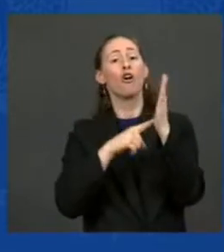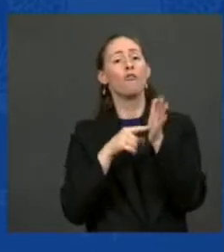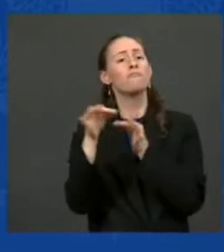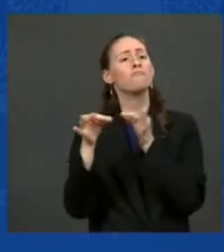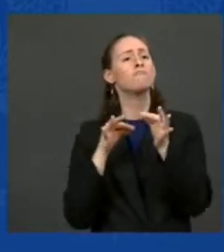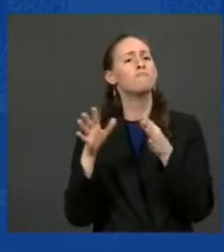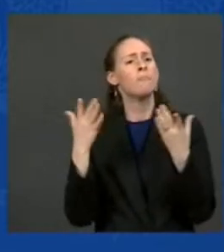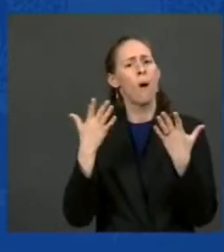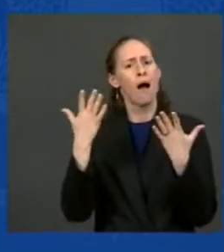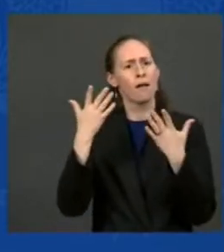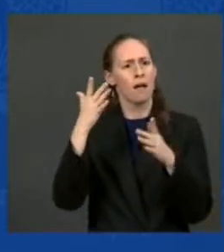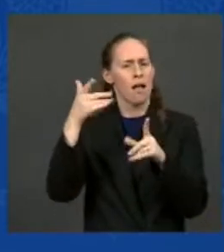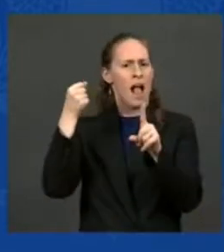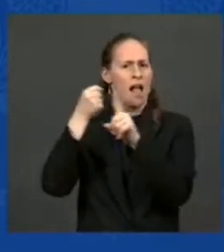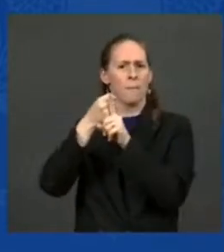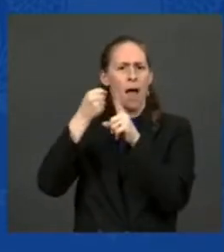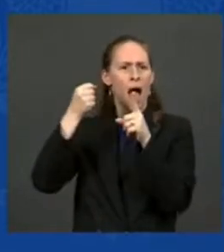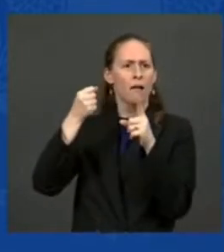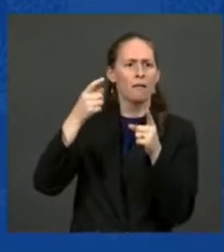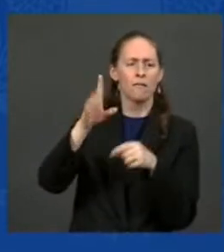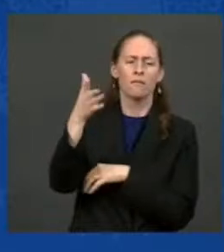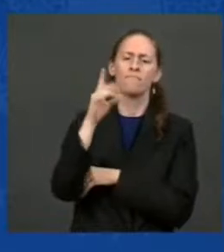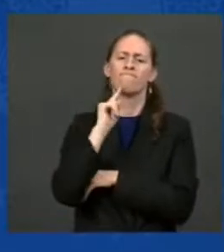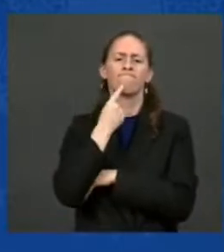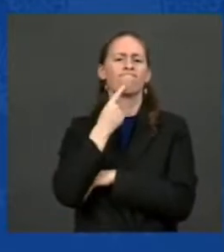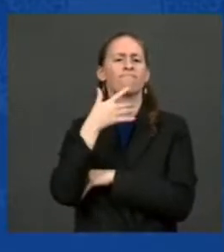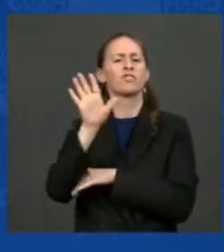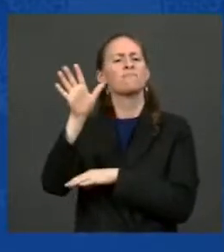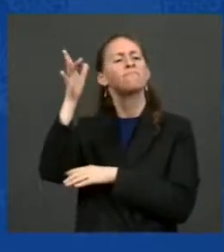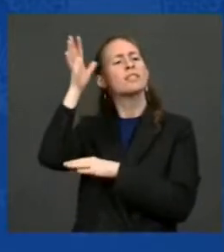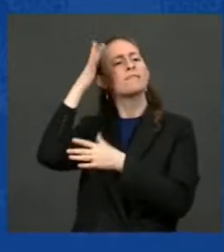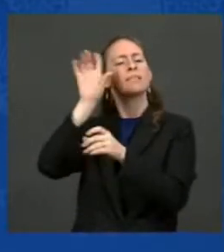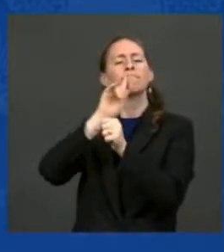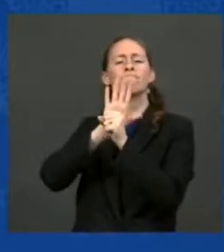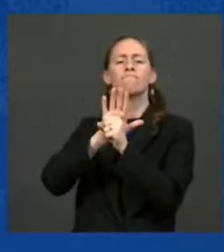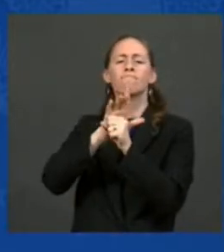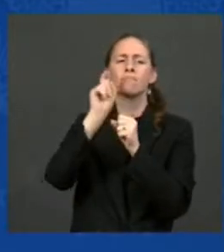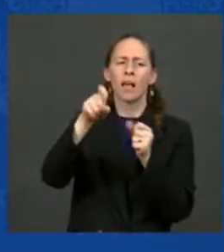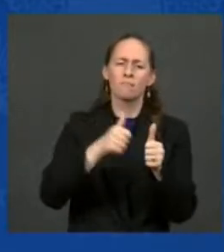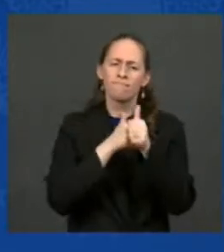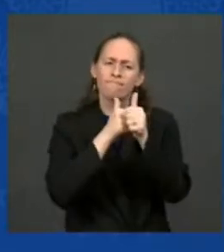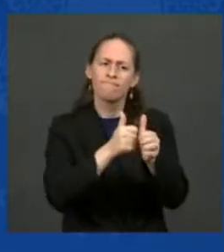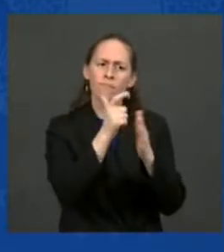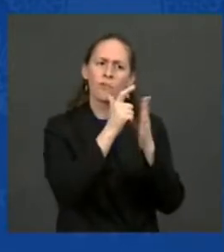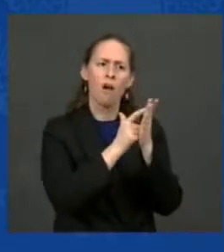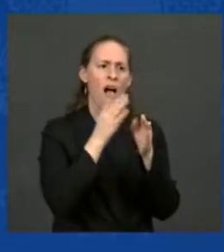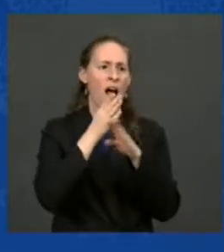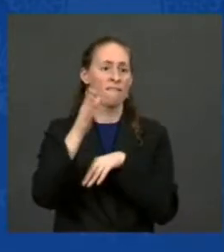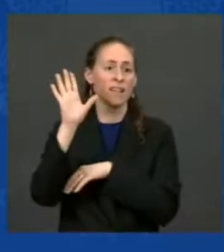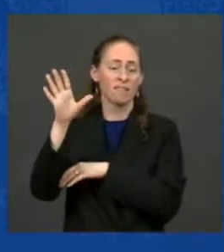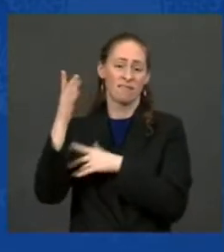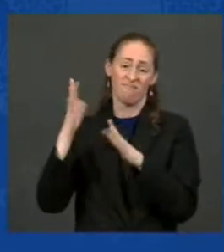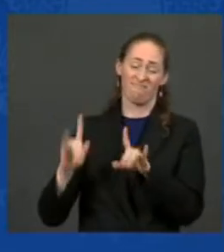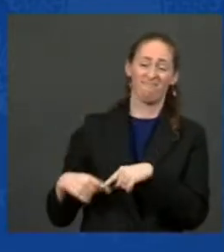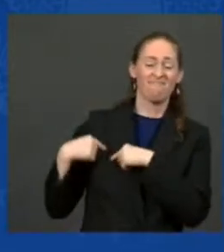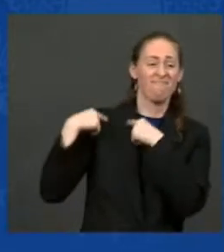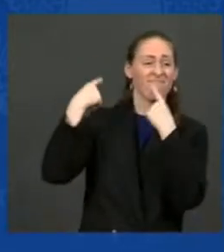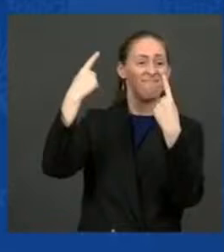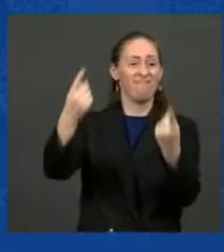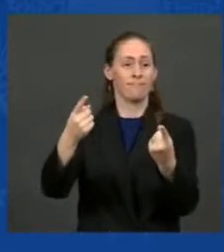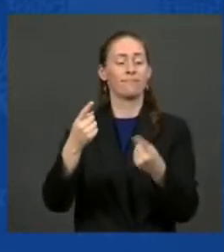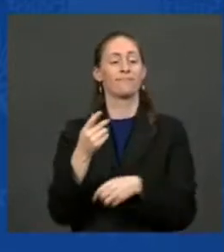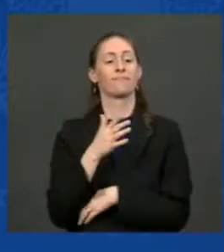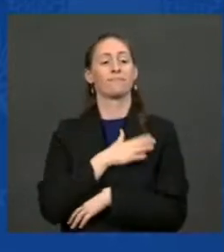father and his deep commitment to human rights and the rule of law throughout his public life. Let me quote from that letter to my mother in June